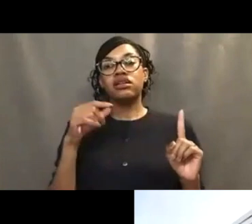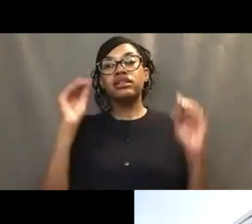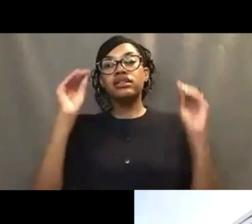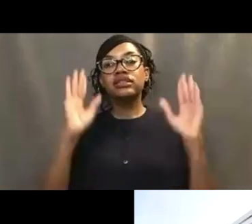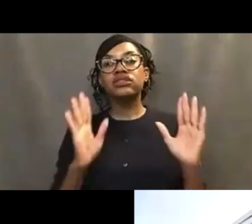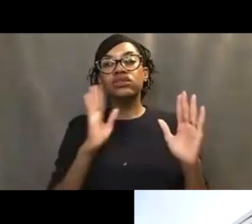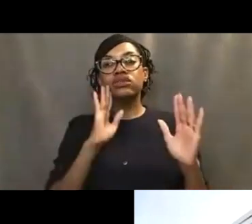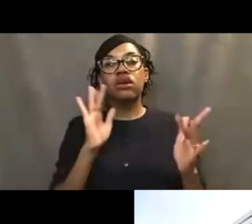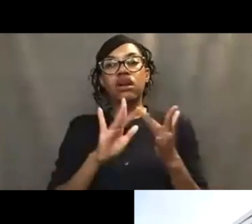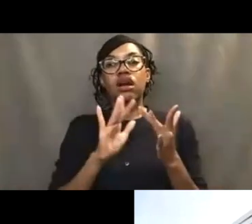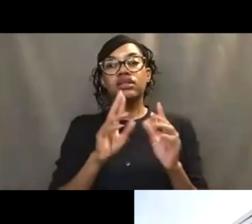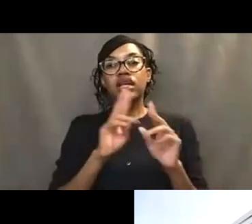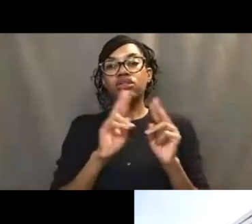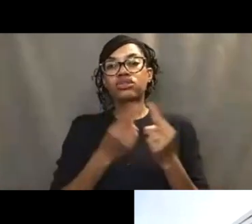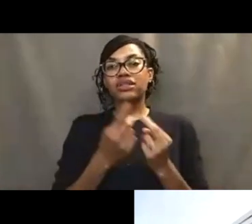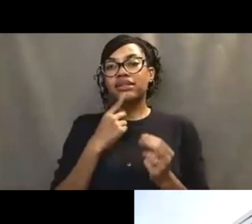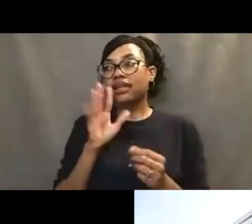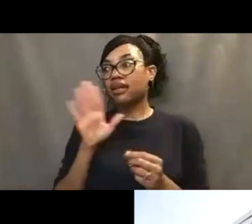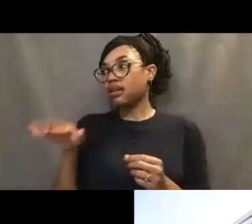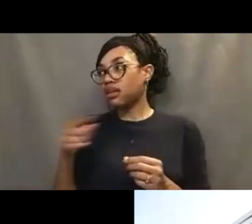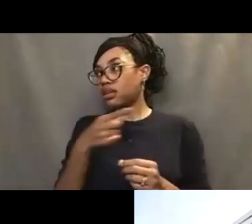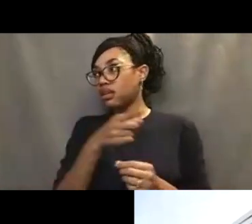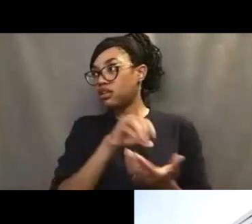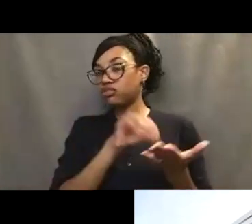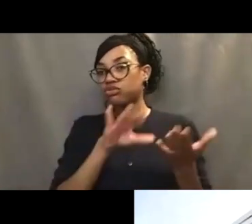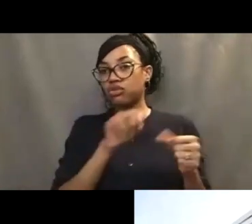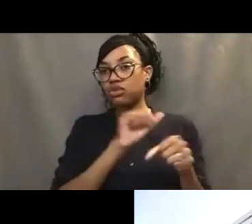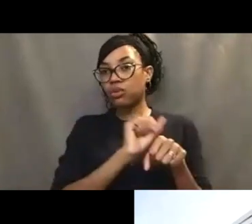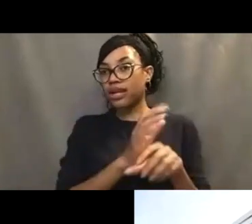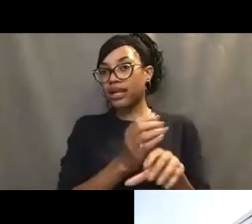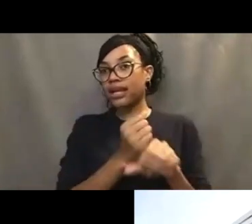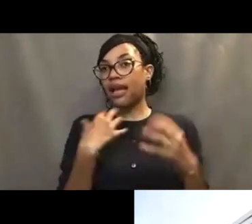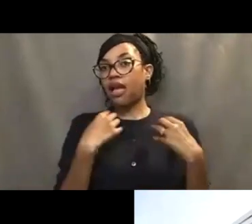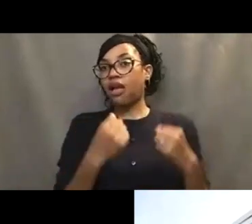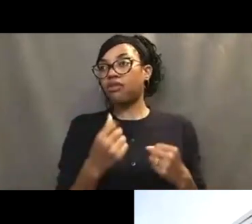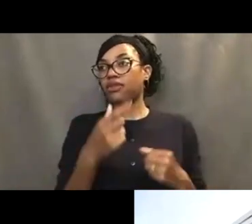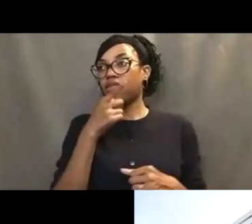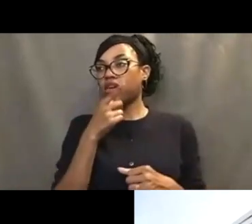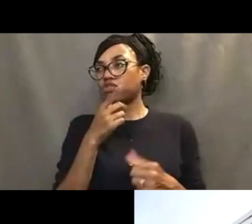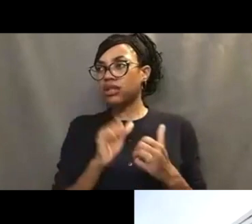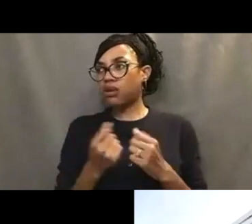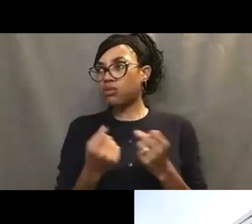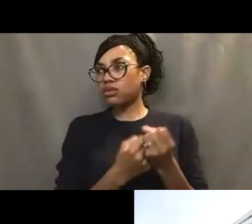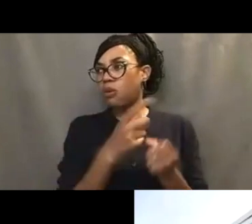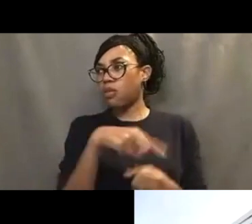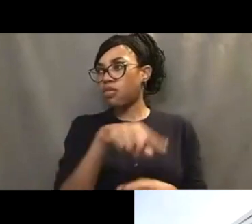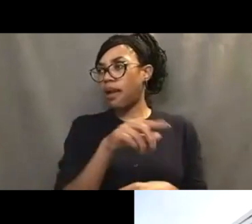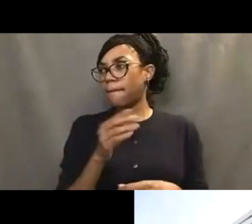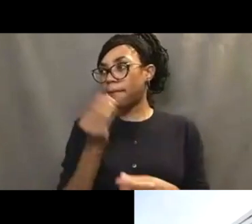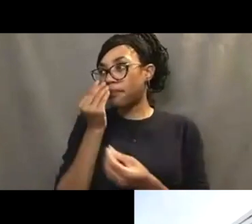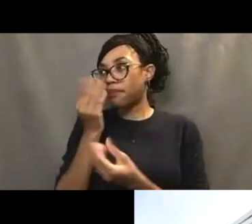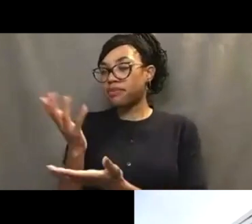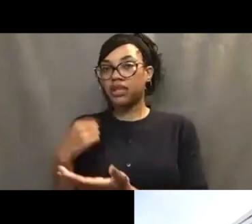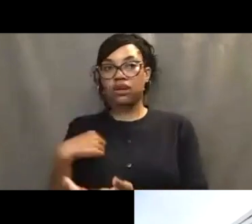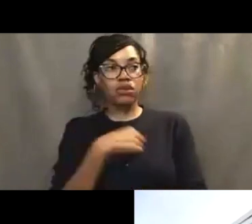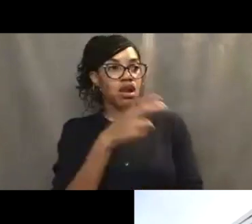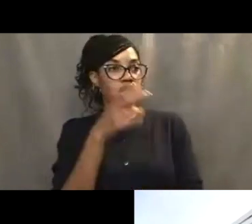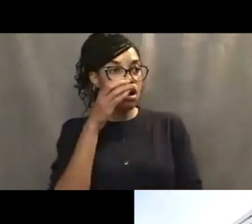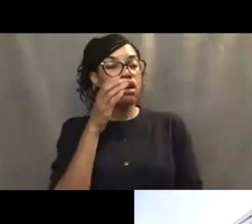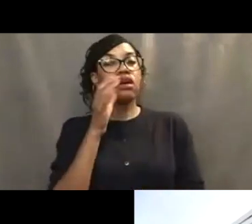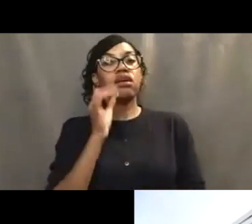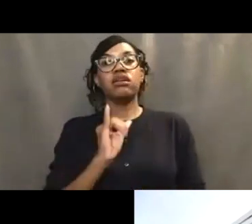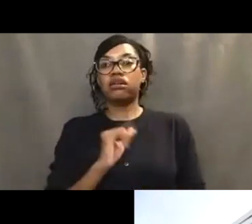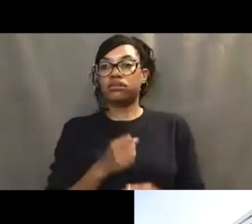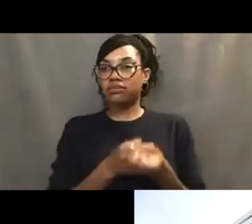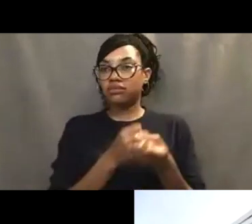healthy lunches in schools. What can we do together? And we're on the move. I would say that also